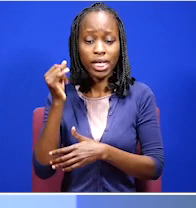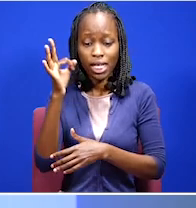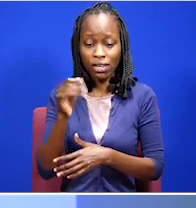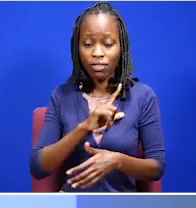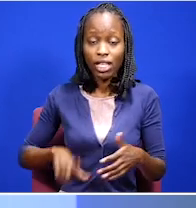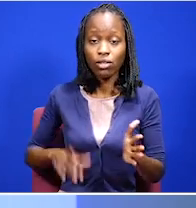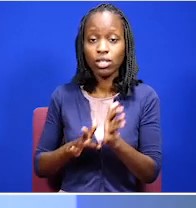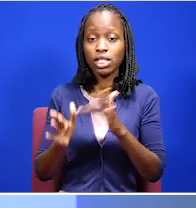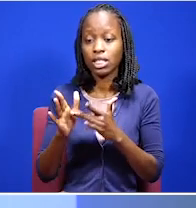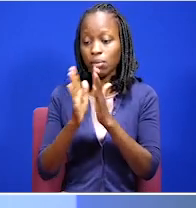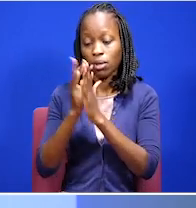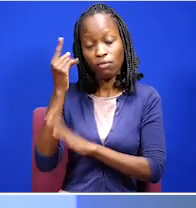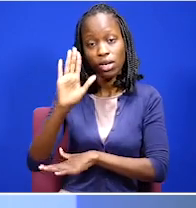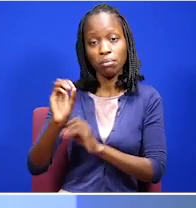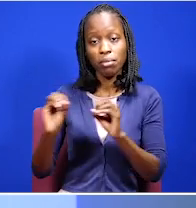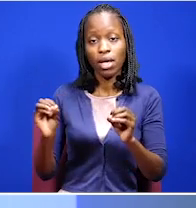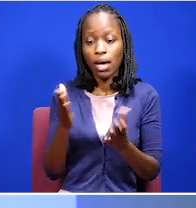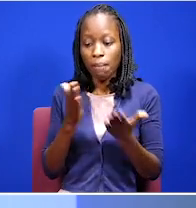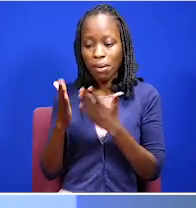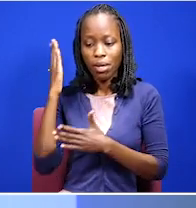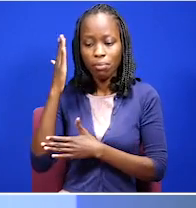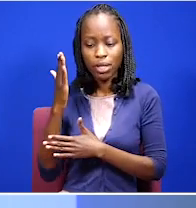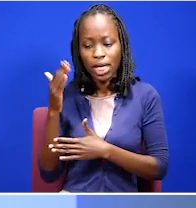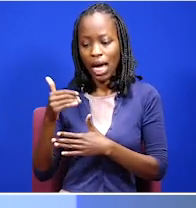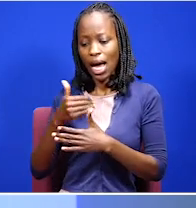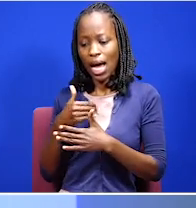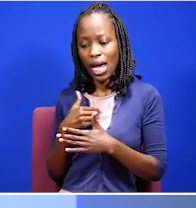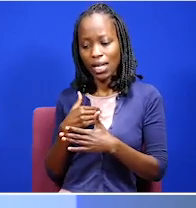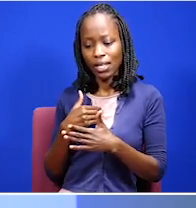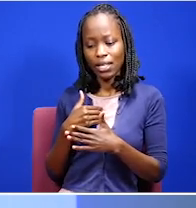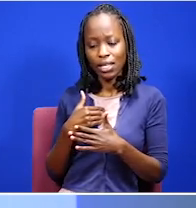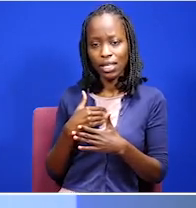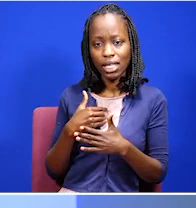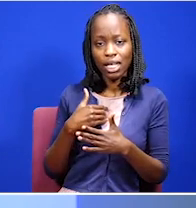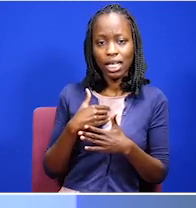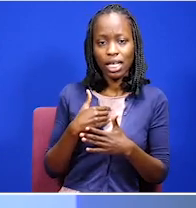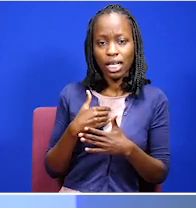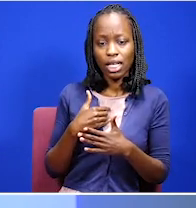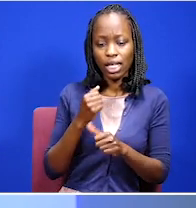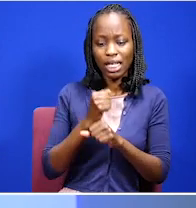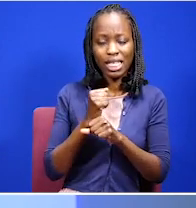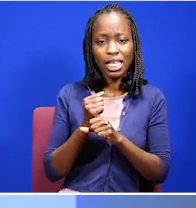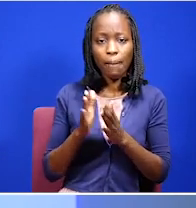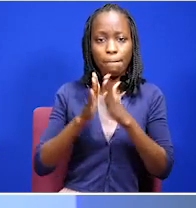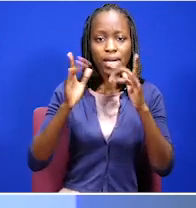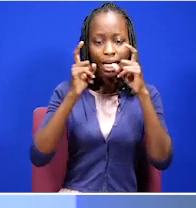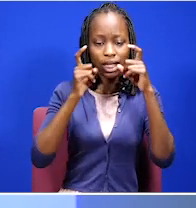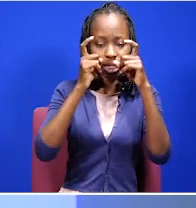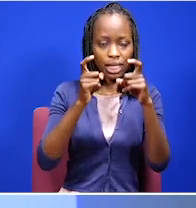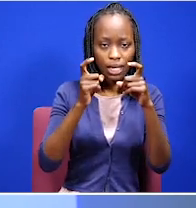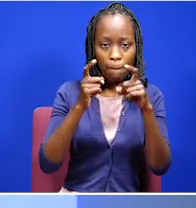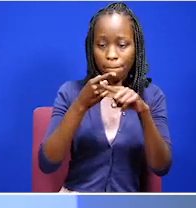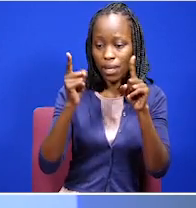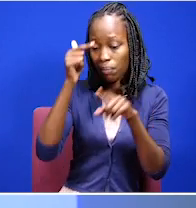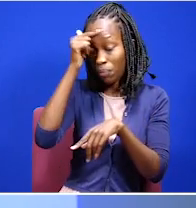happened to Peter had the Lord Jesus not prayed for him. Maybe he would have done something more drastic than just deny